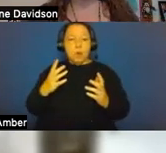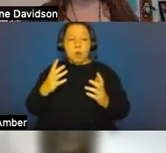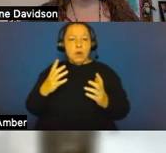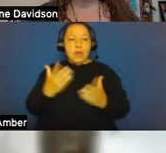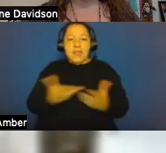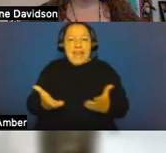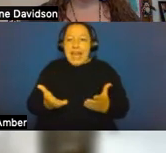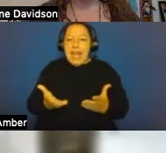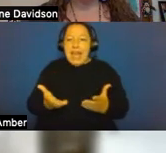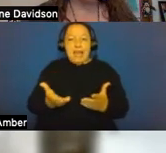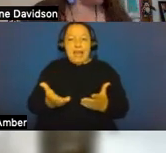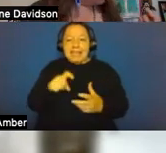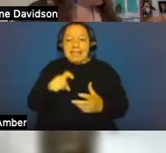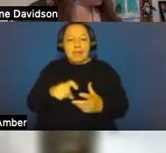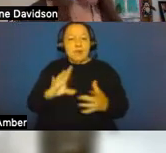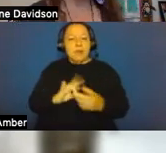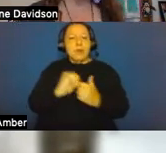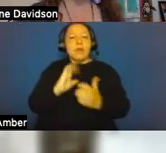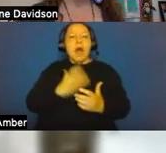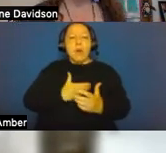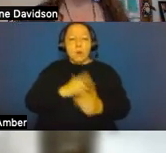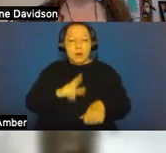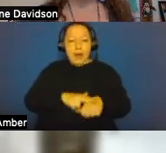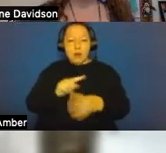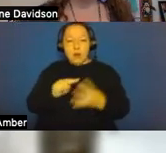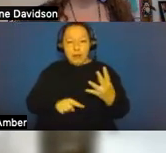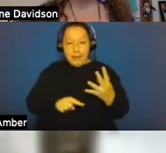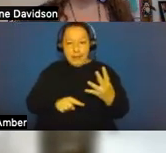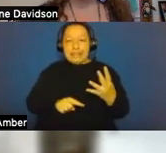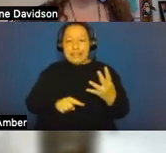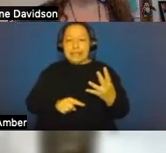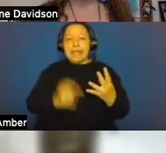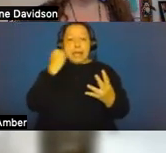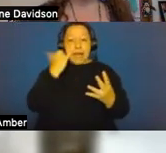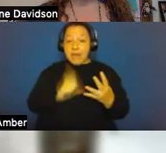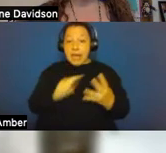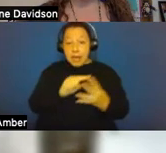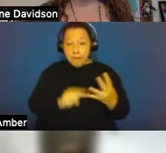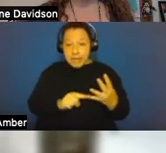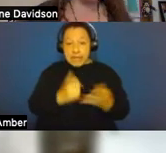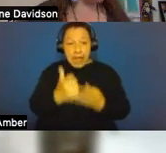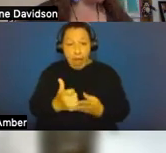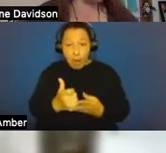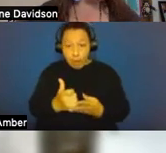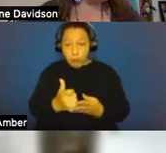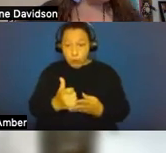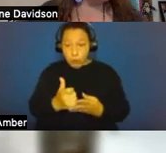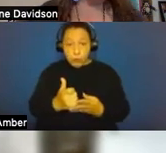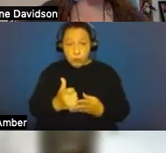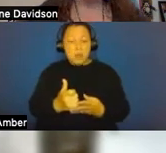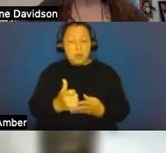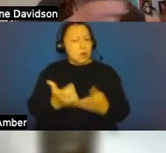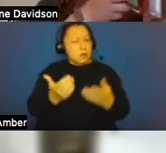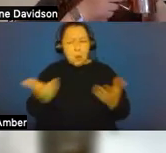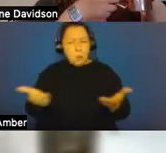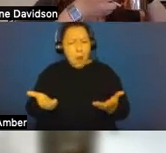elements, right? And so if those things ground you or help you in any way, we welcome you to have those by your side.